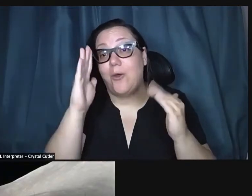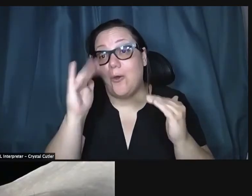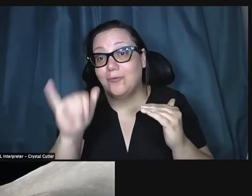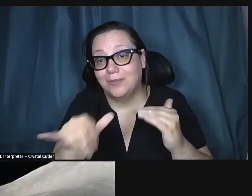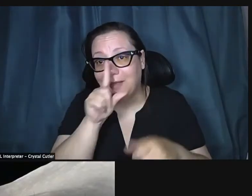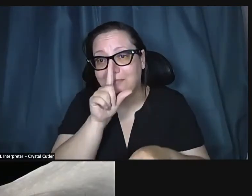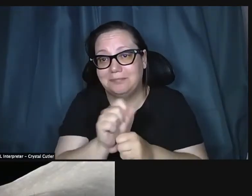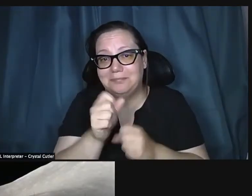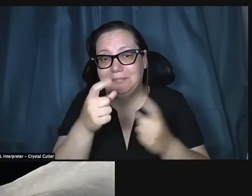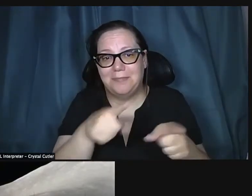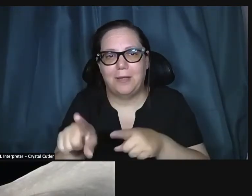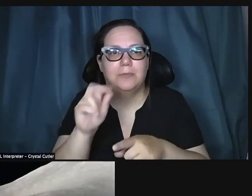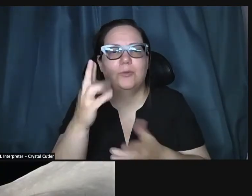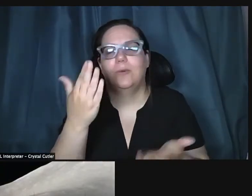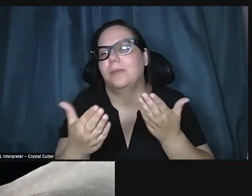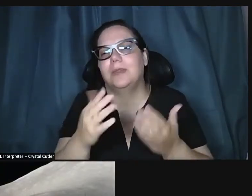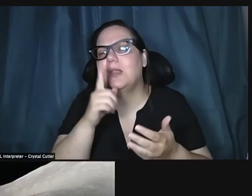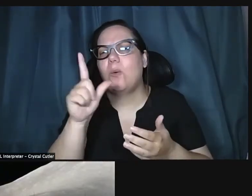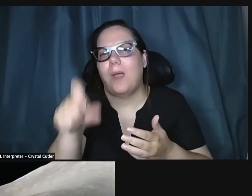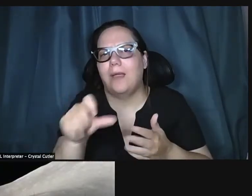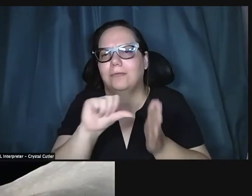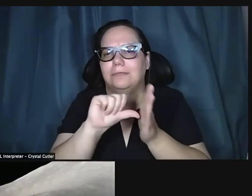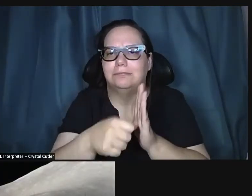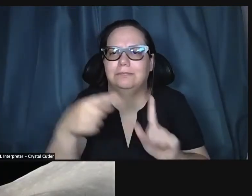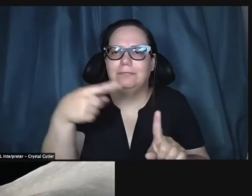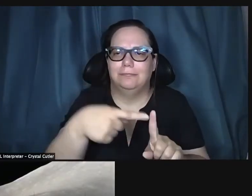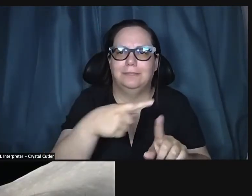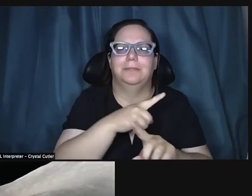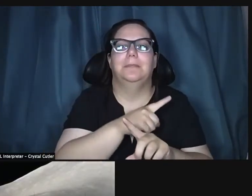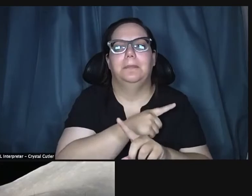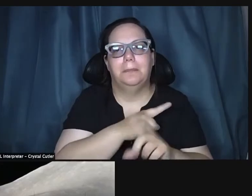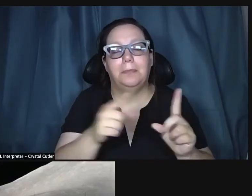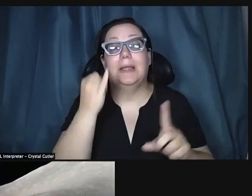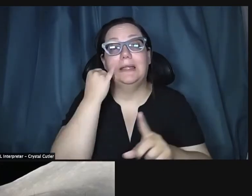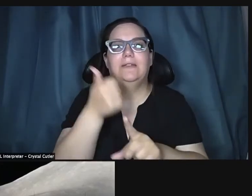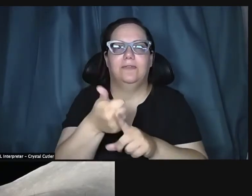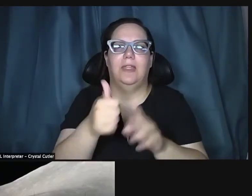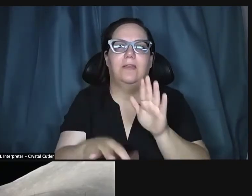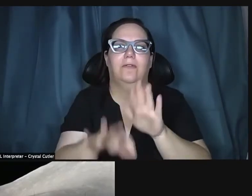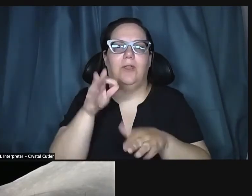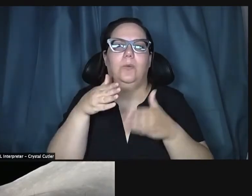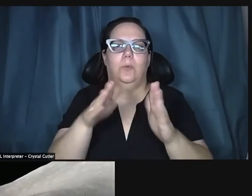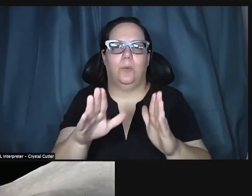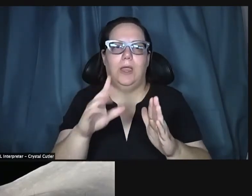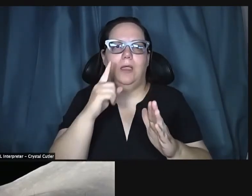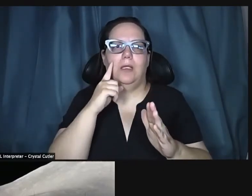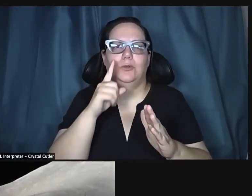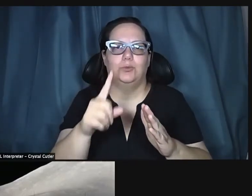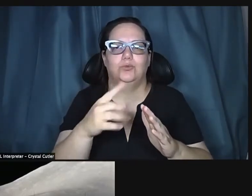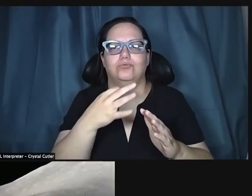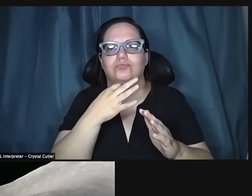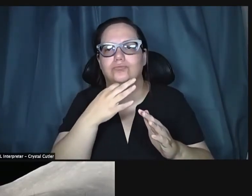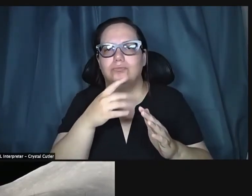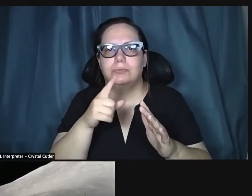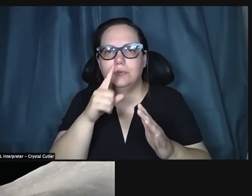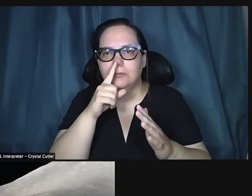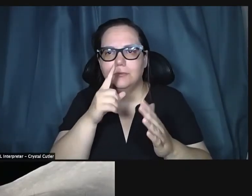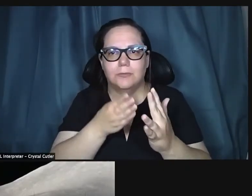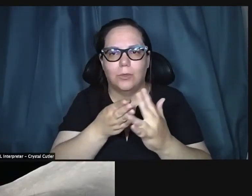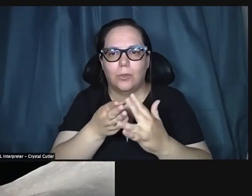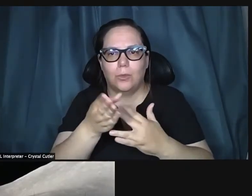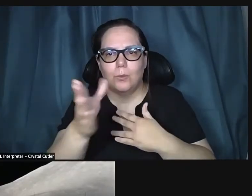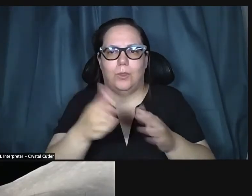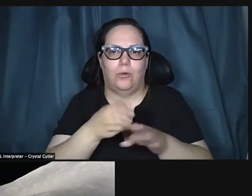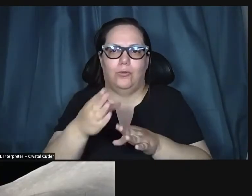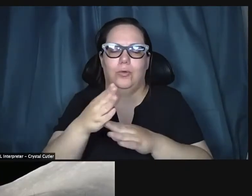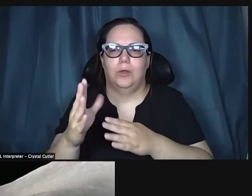Or maybe they don't even have to point to it, but as long as they found a way to navigate their way forward by cultivating this, I would